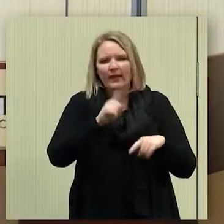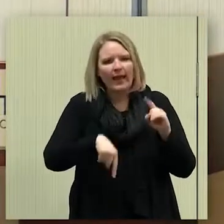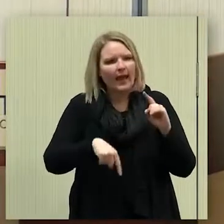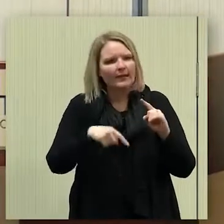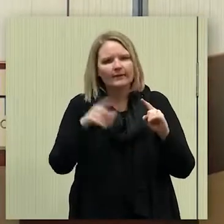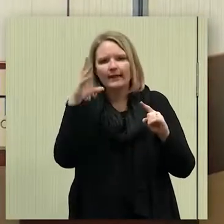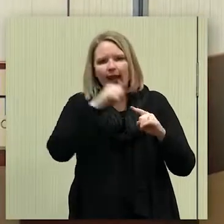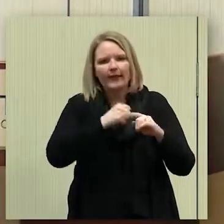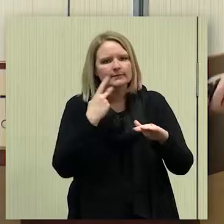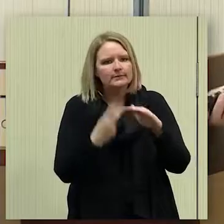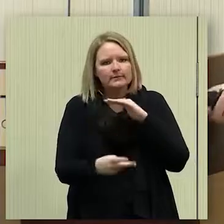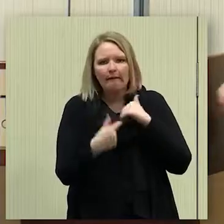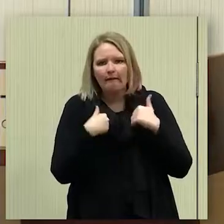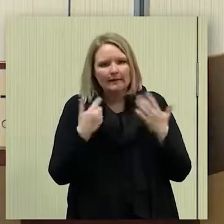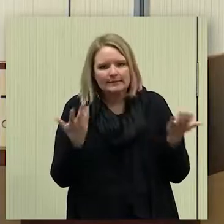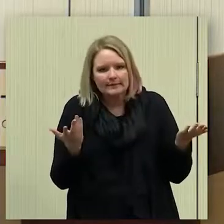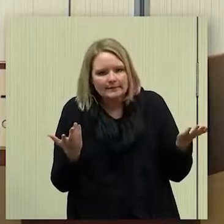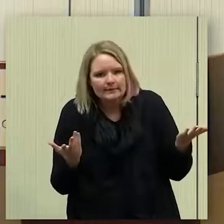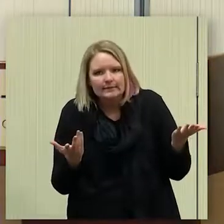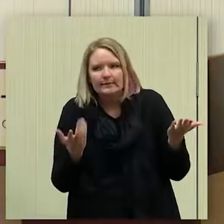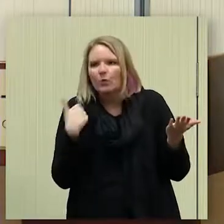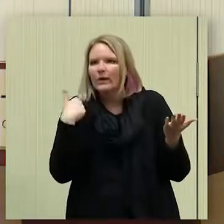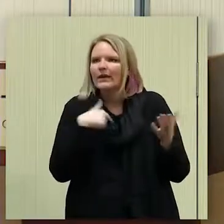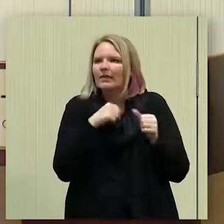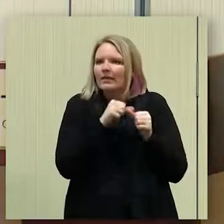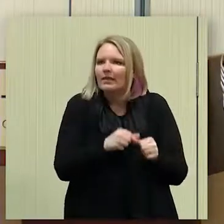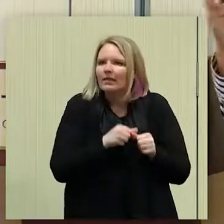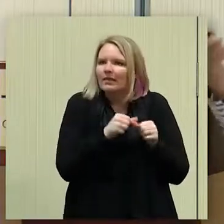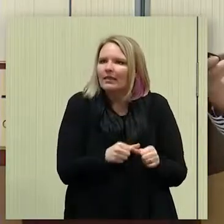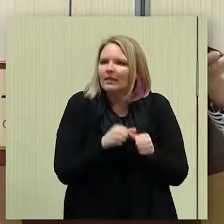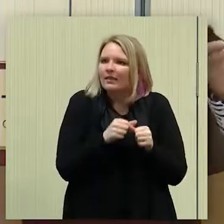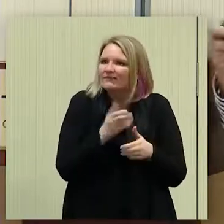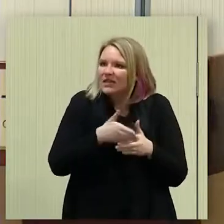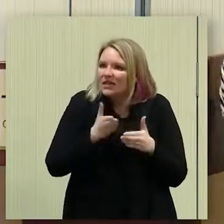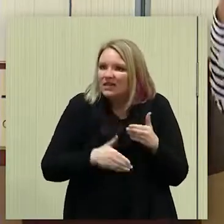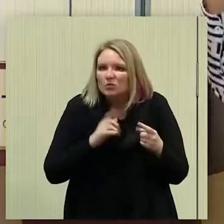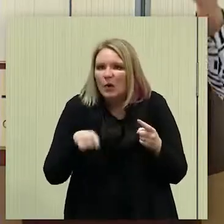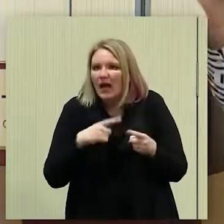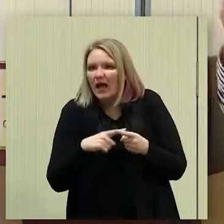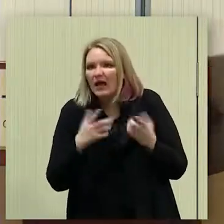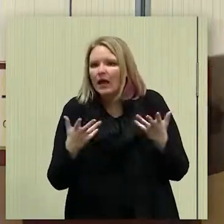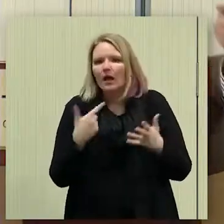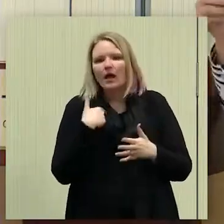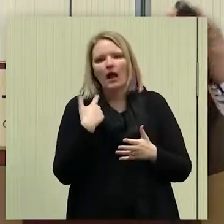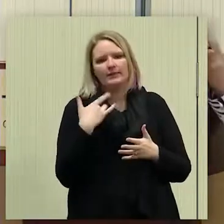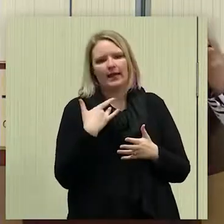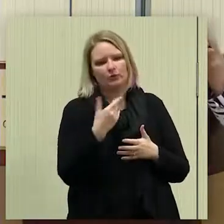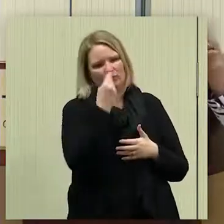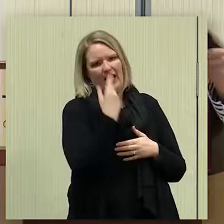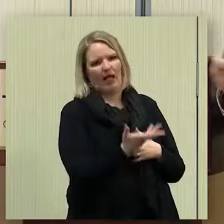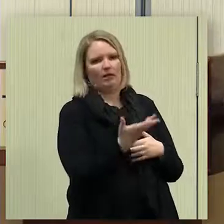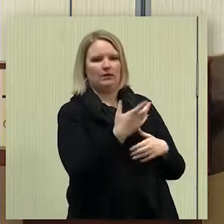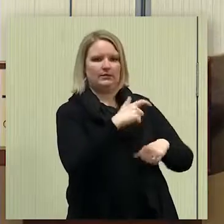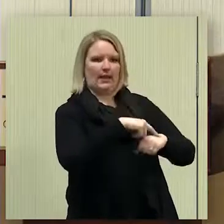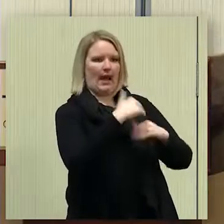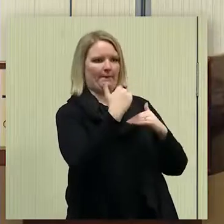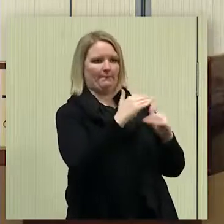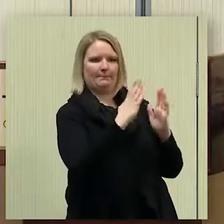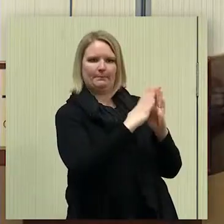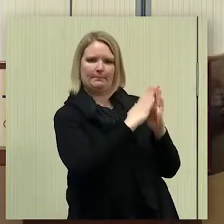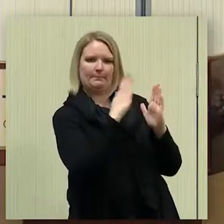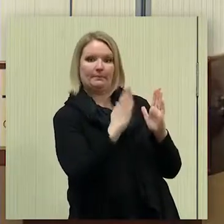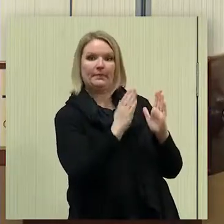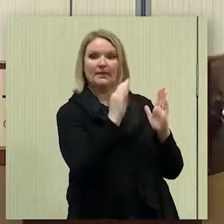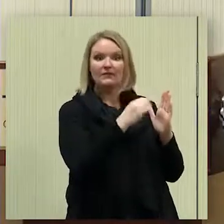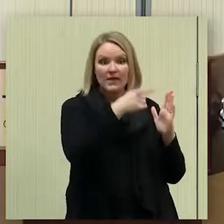what's coming next, or how long are we going to be here? We've tried today to say, okay, we'll do this for this much time, or Sherry started saying, here's where your breaks are. If you know